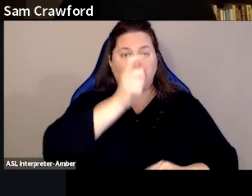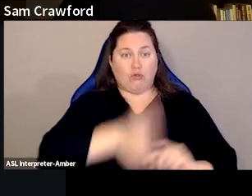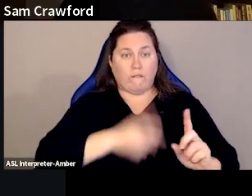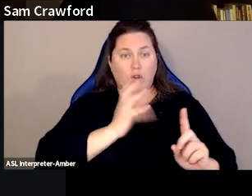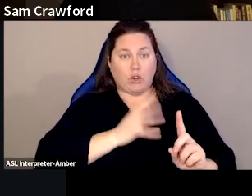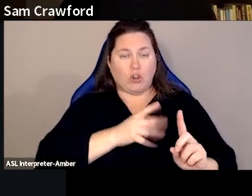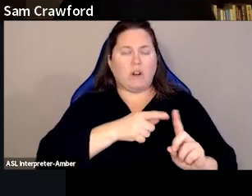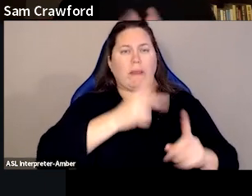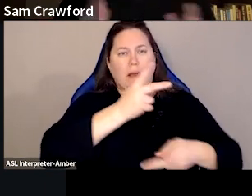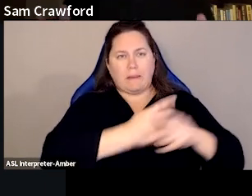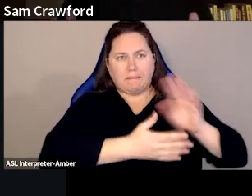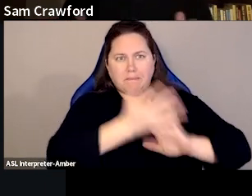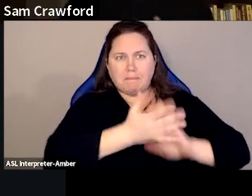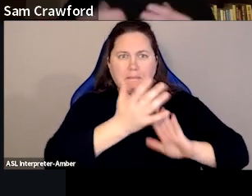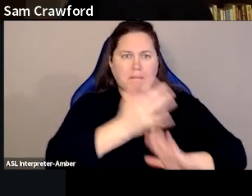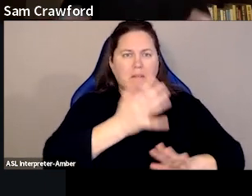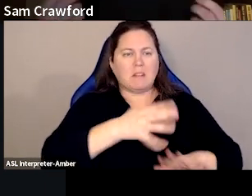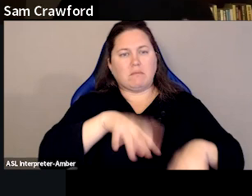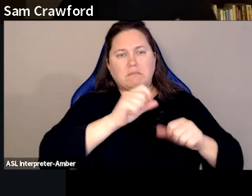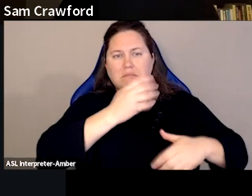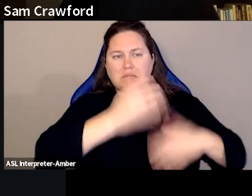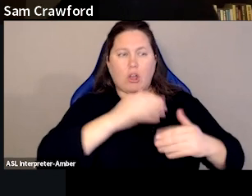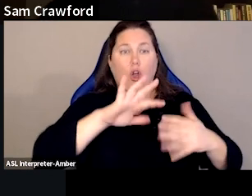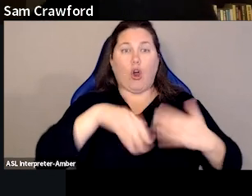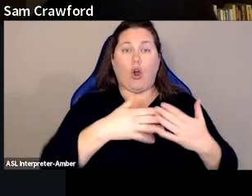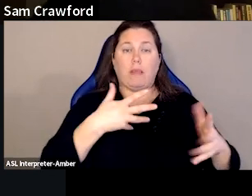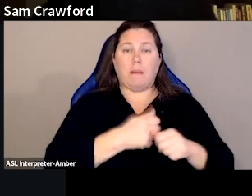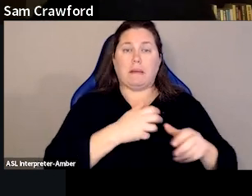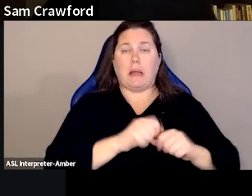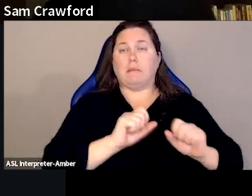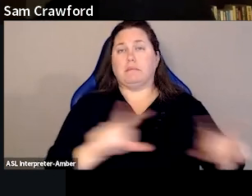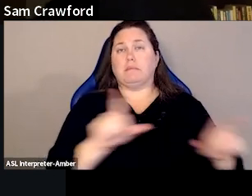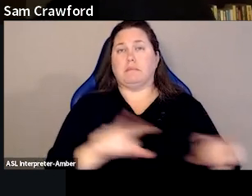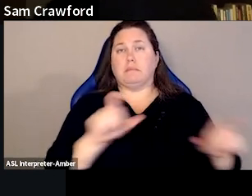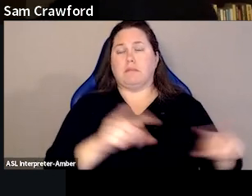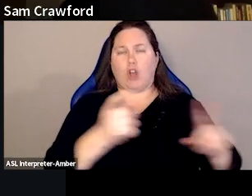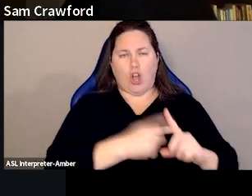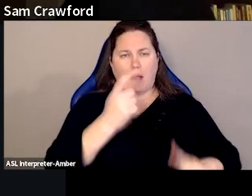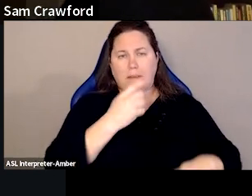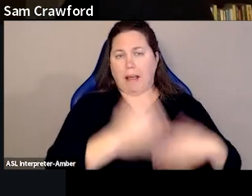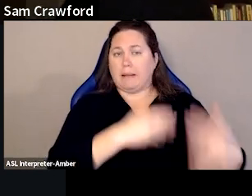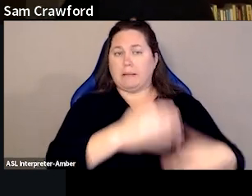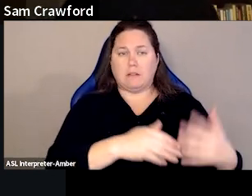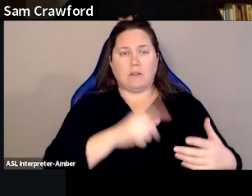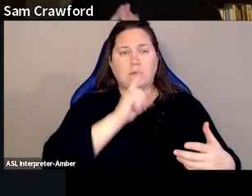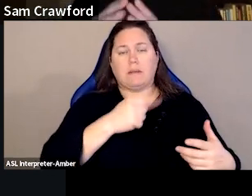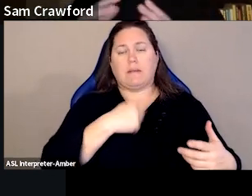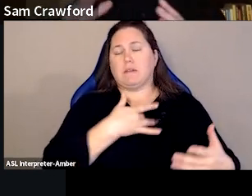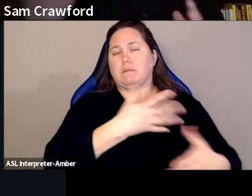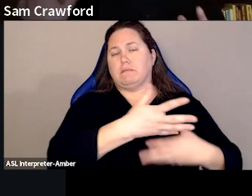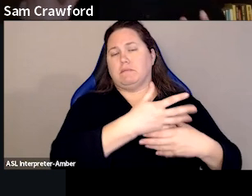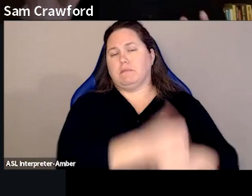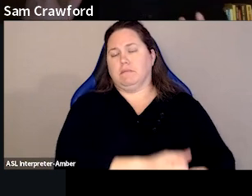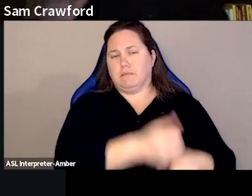over, and all updates, they're rolled out automatically. So you can sleep soundly at night knowing that